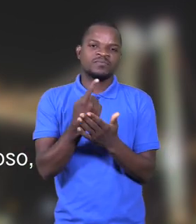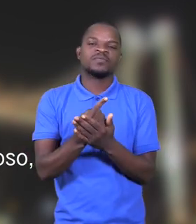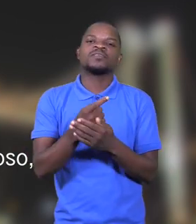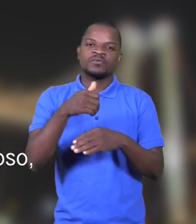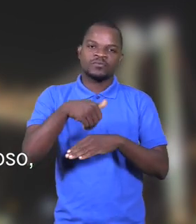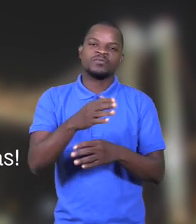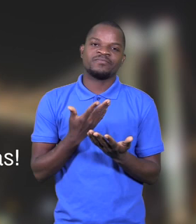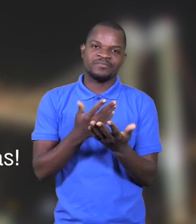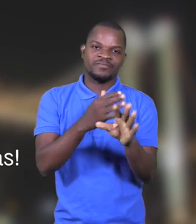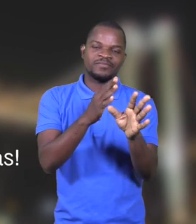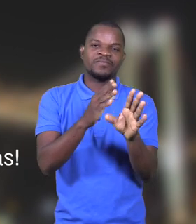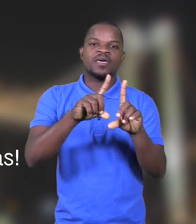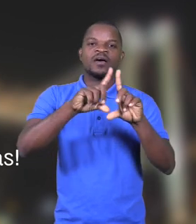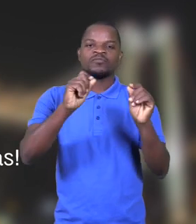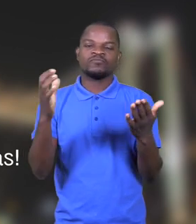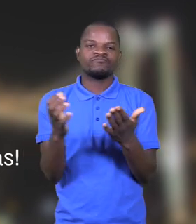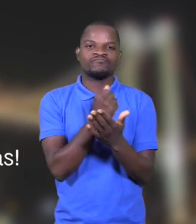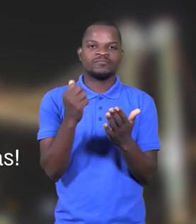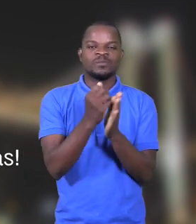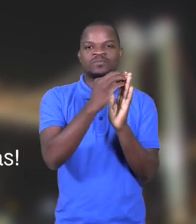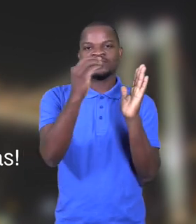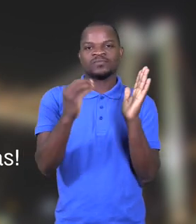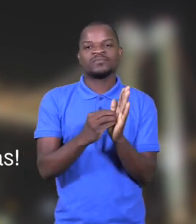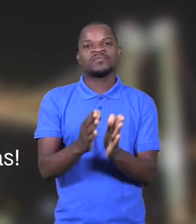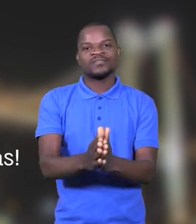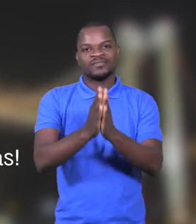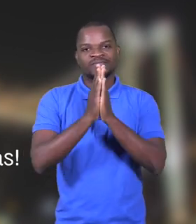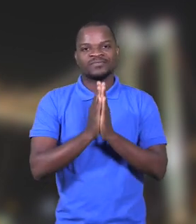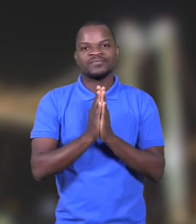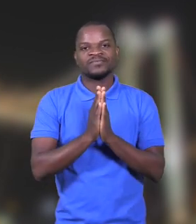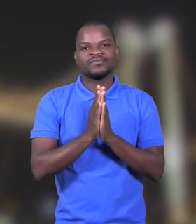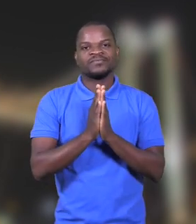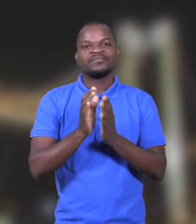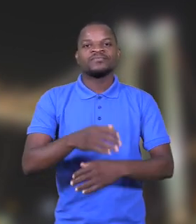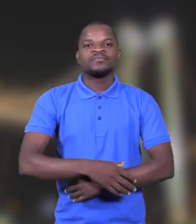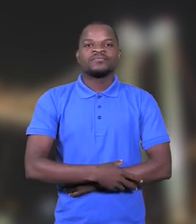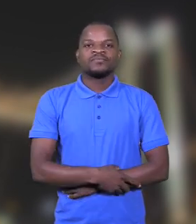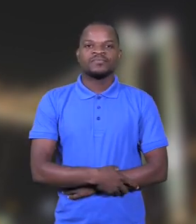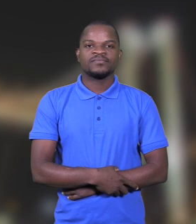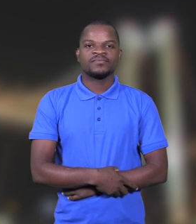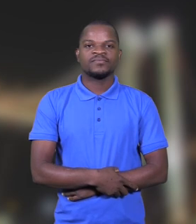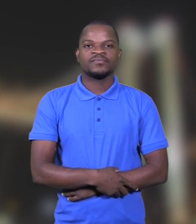so valuable and I congratulate you on all of your achievements. Thank you for your attention.